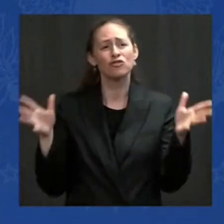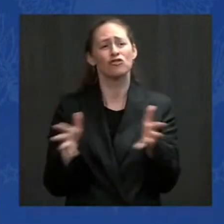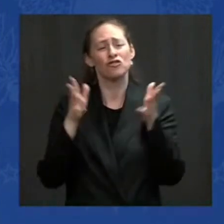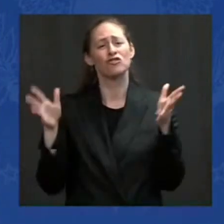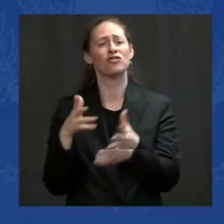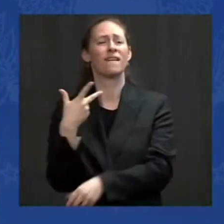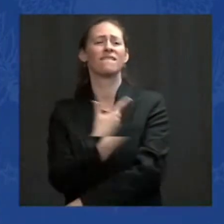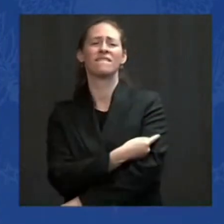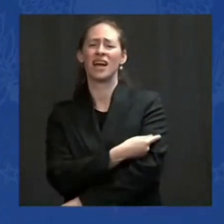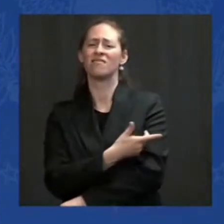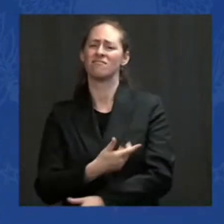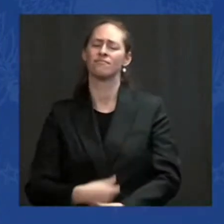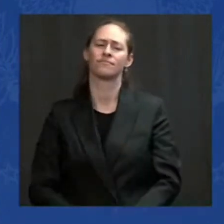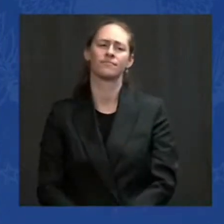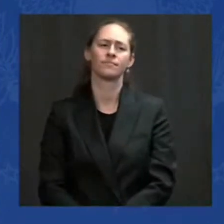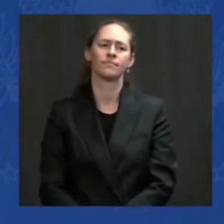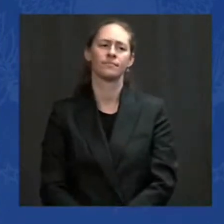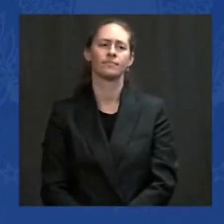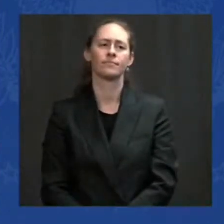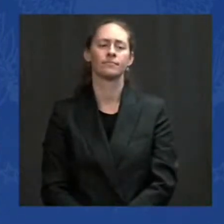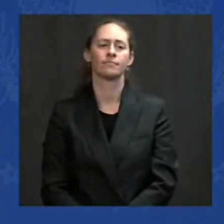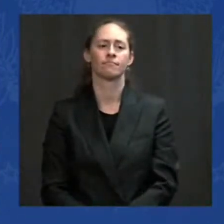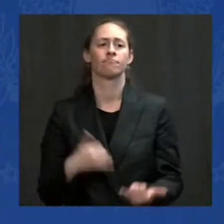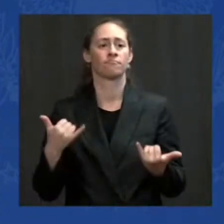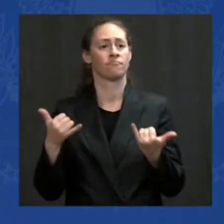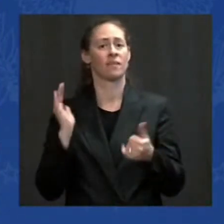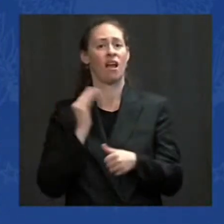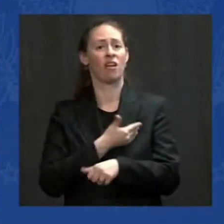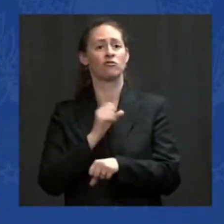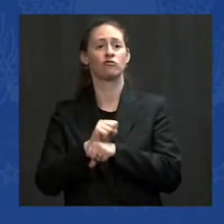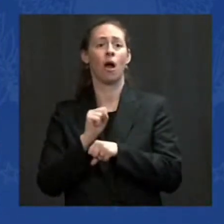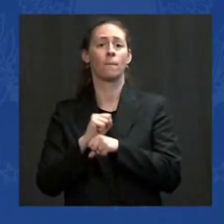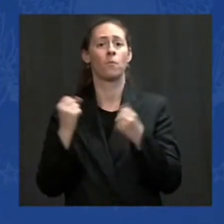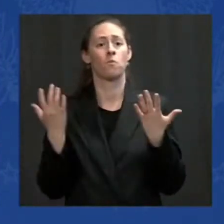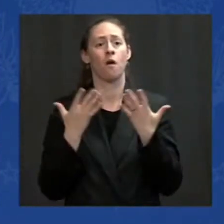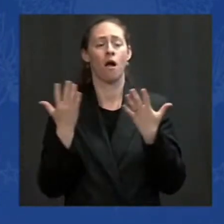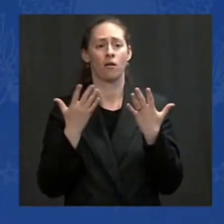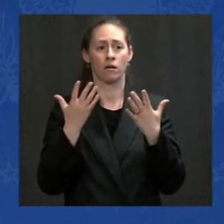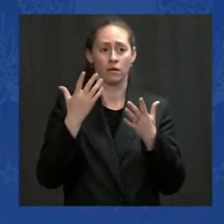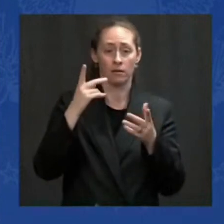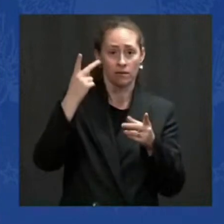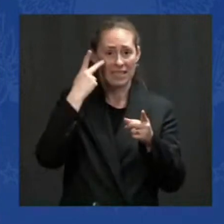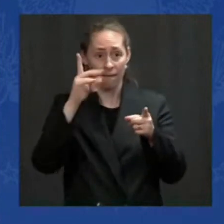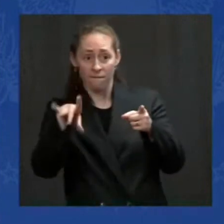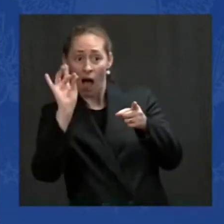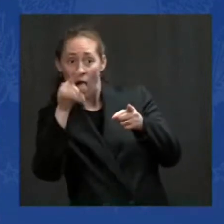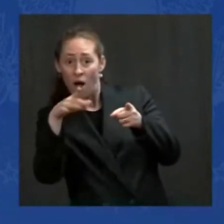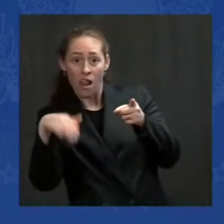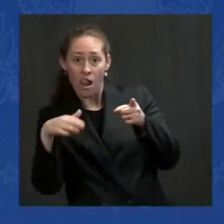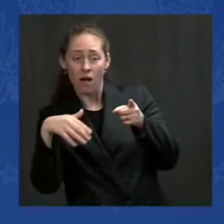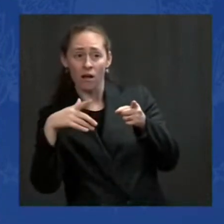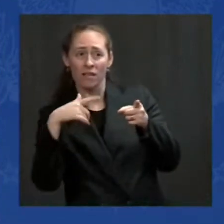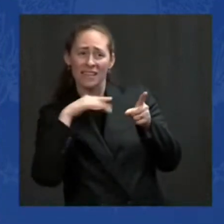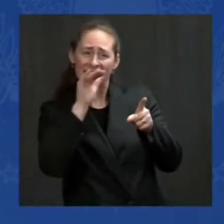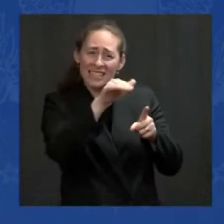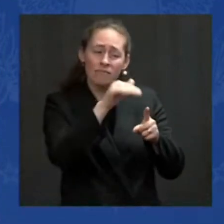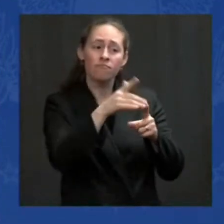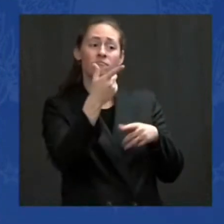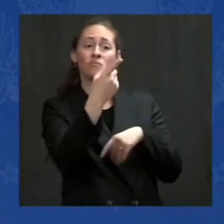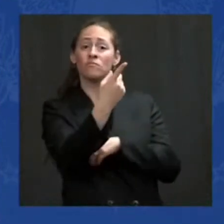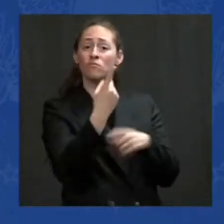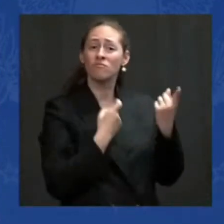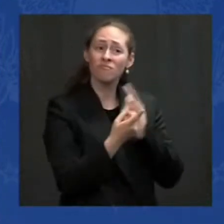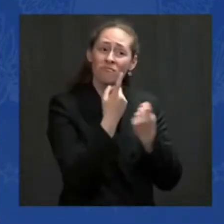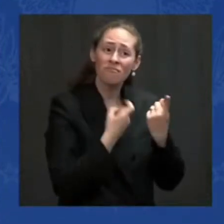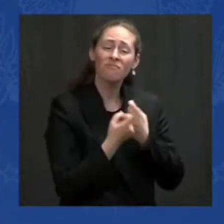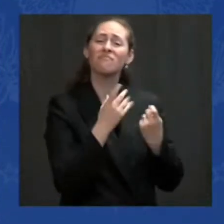Our job is to keep doing all we can to reach Americans where they are, to answer their questions, and to make it as easy as